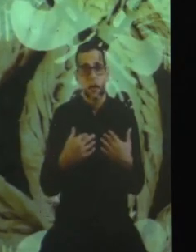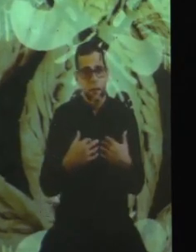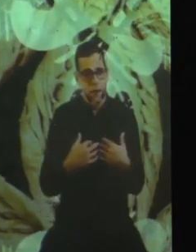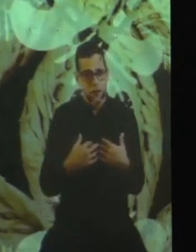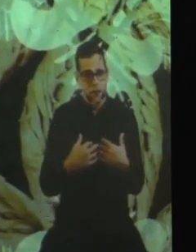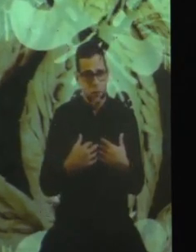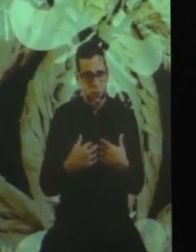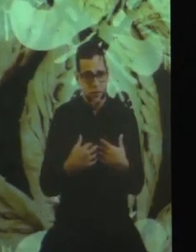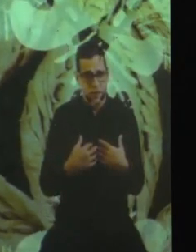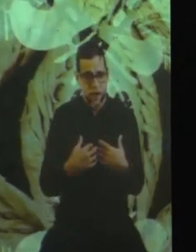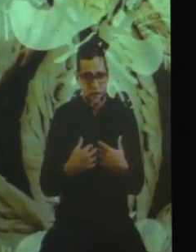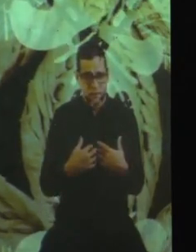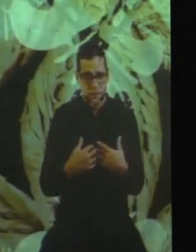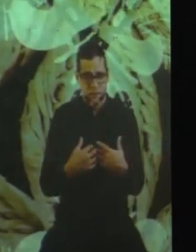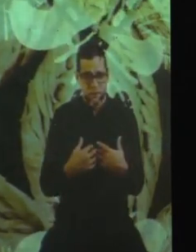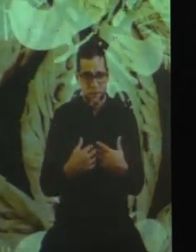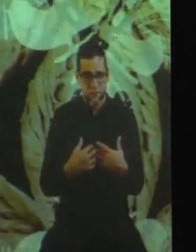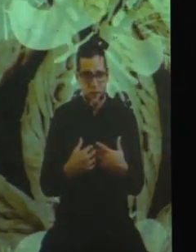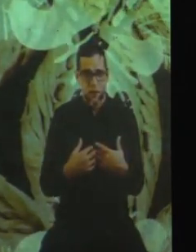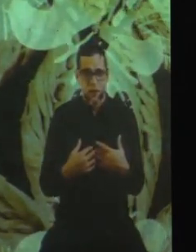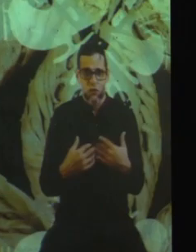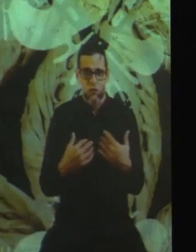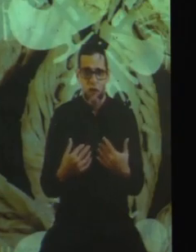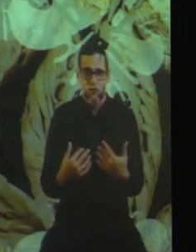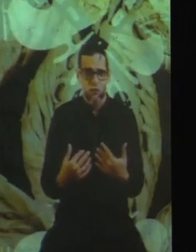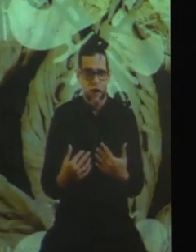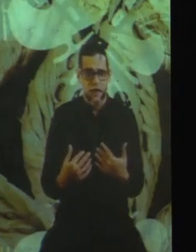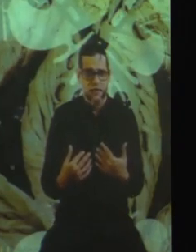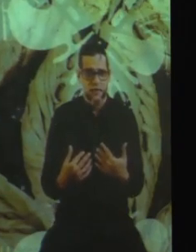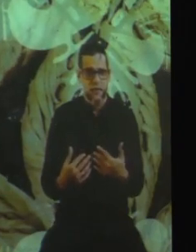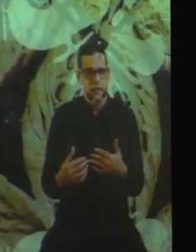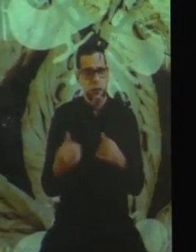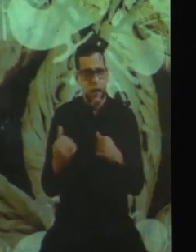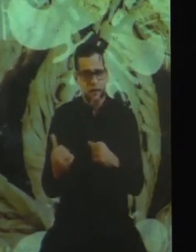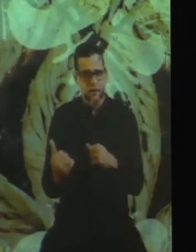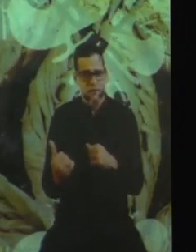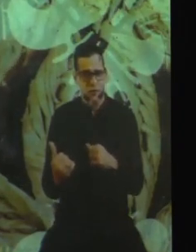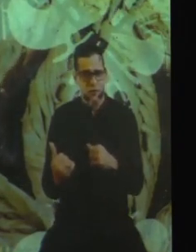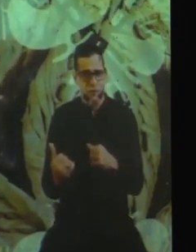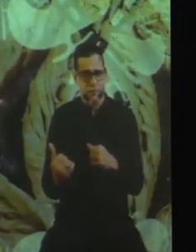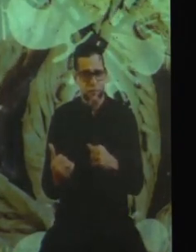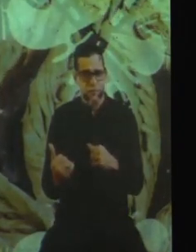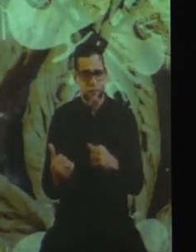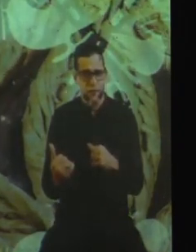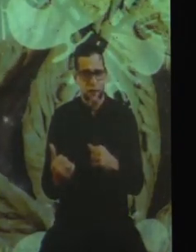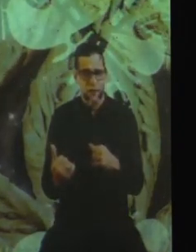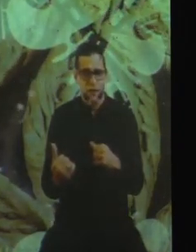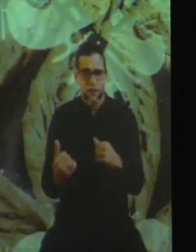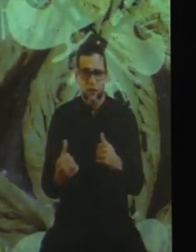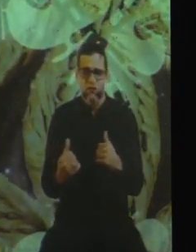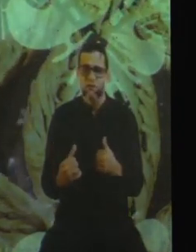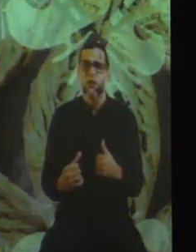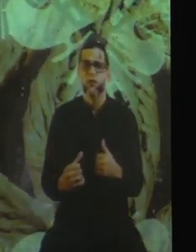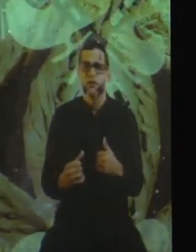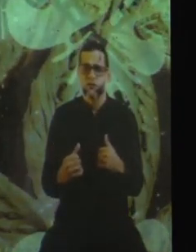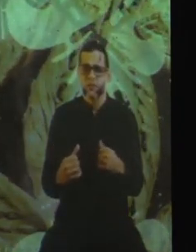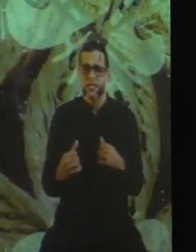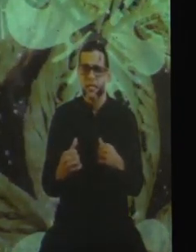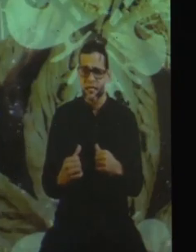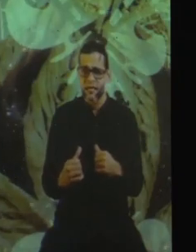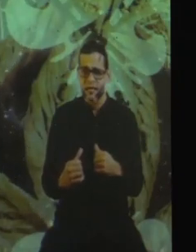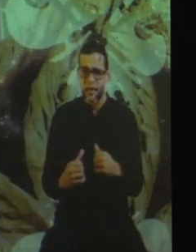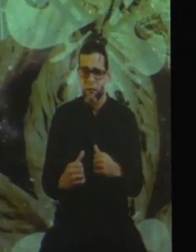Now my mother worked at a hospital, so I was surprised that they were asking for her. They should have known that she was